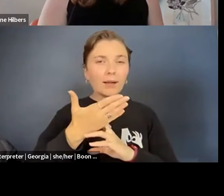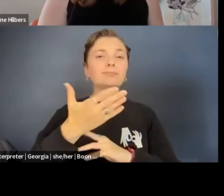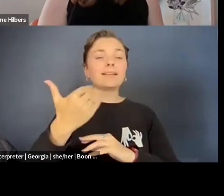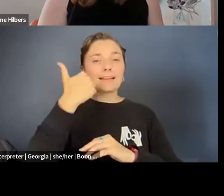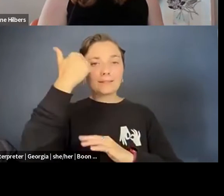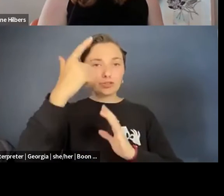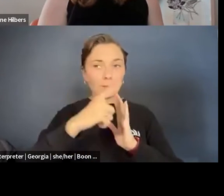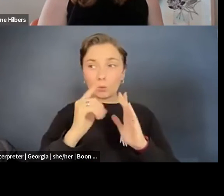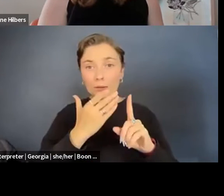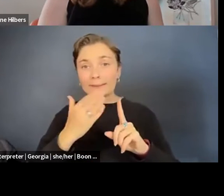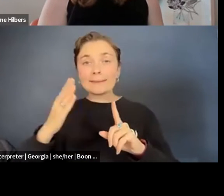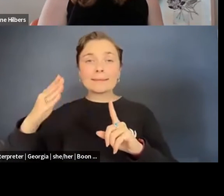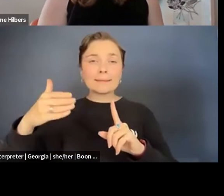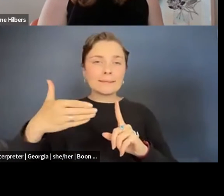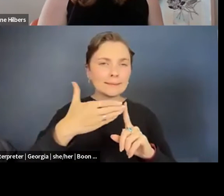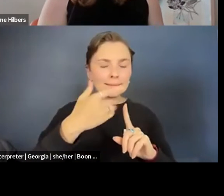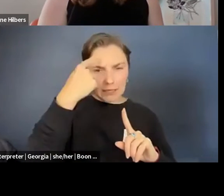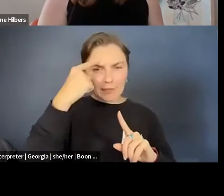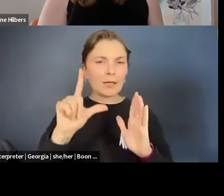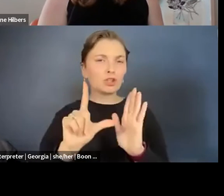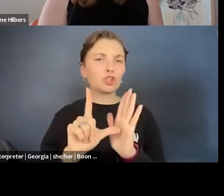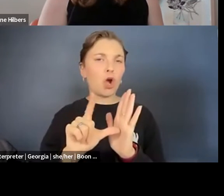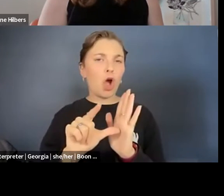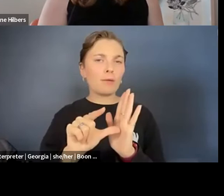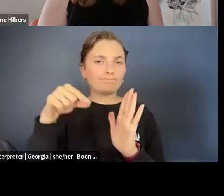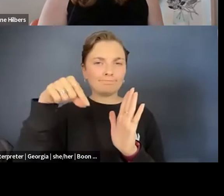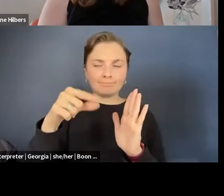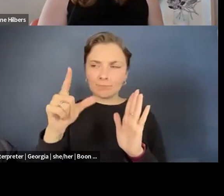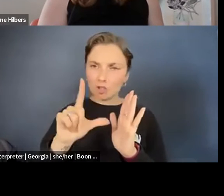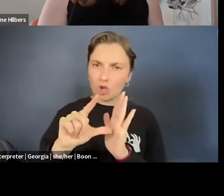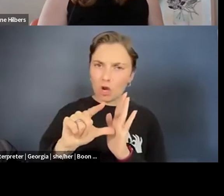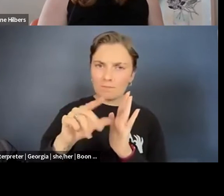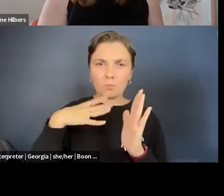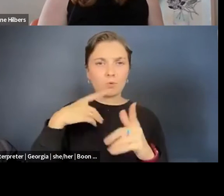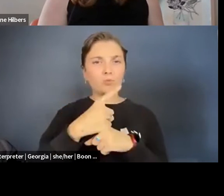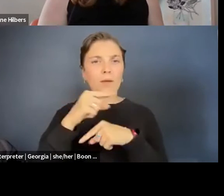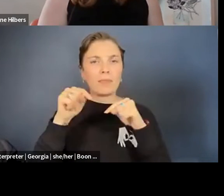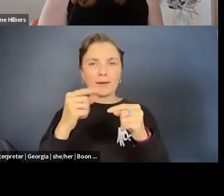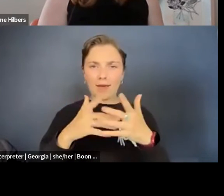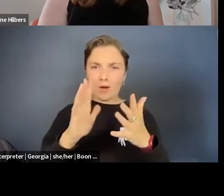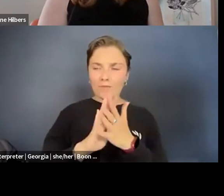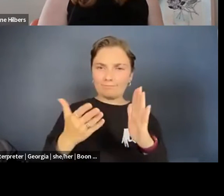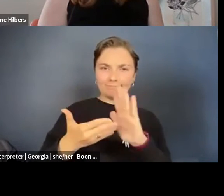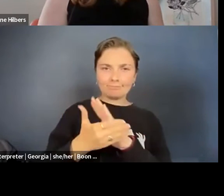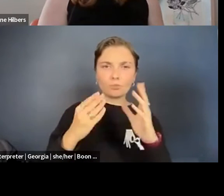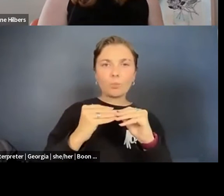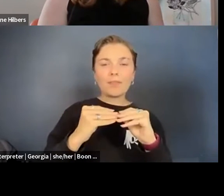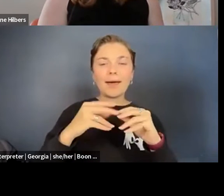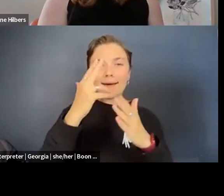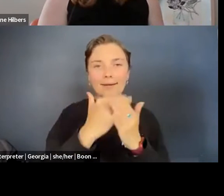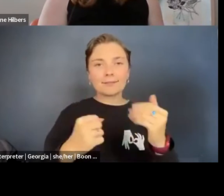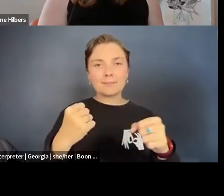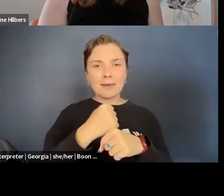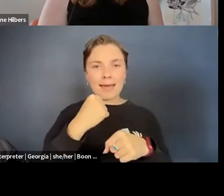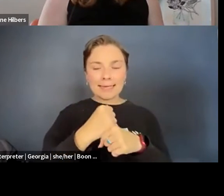how I think time is something I'd like us to talk about. Where does time sit in relation to this art making and